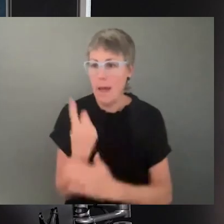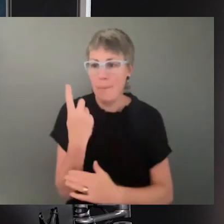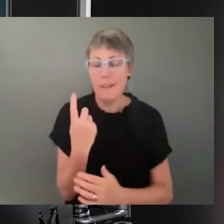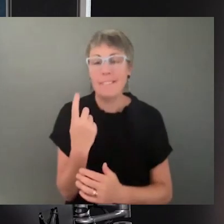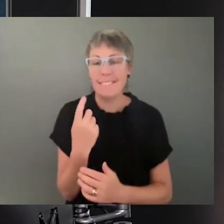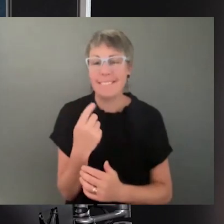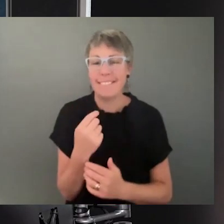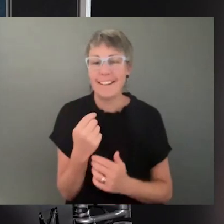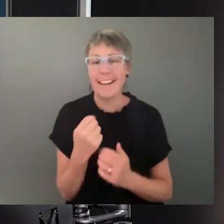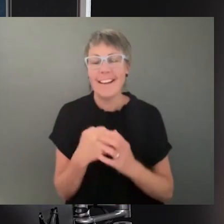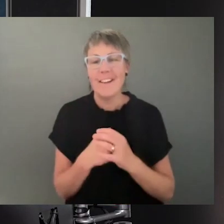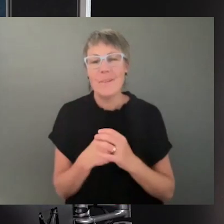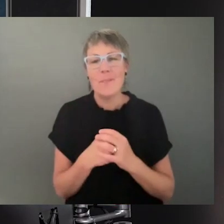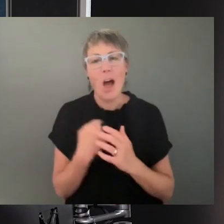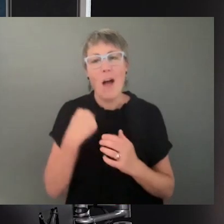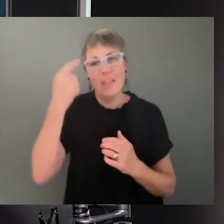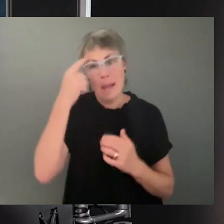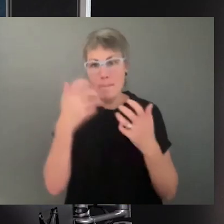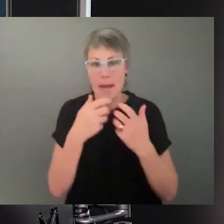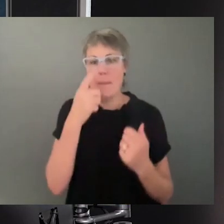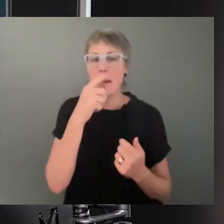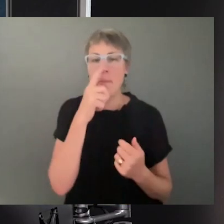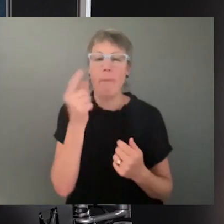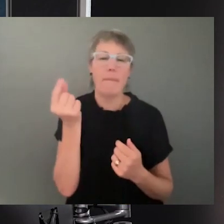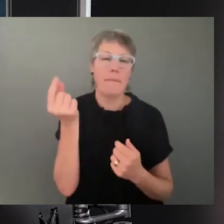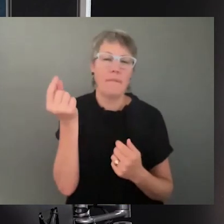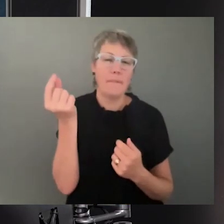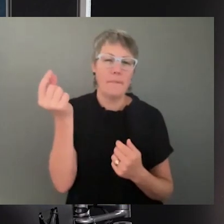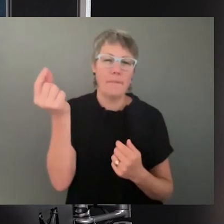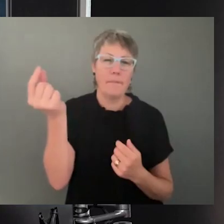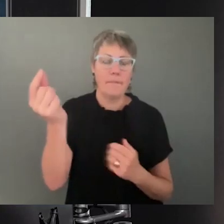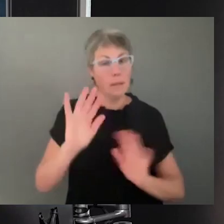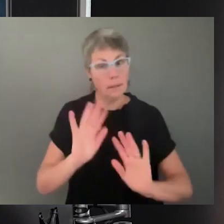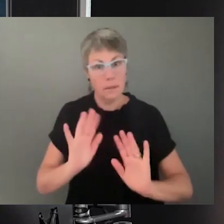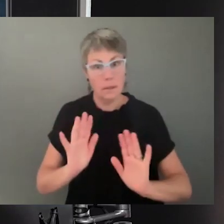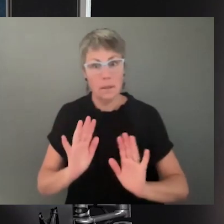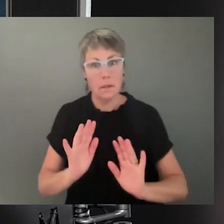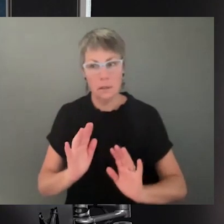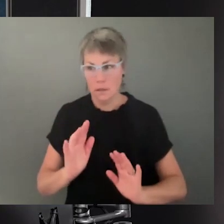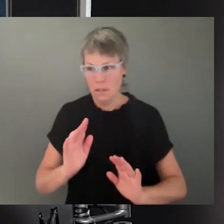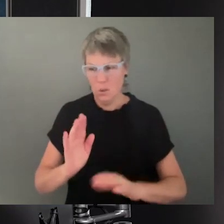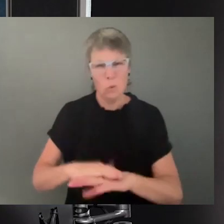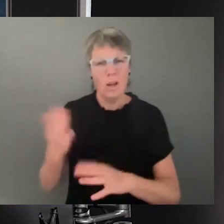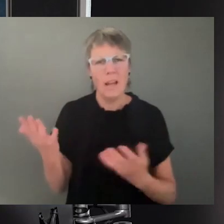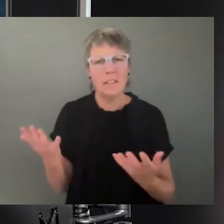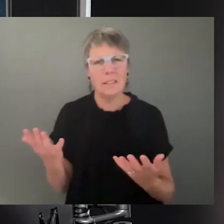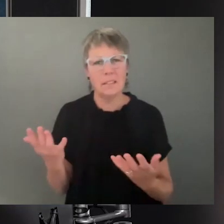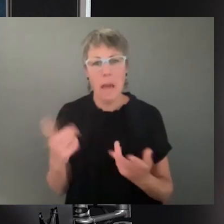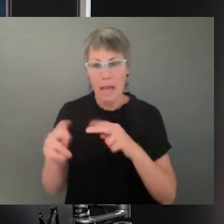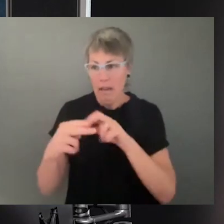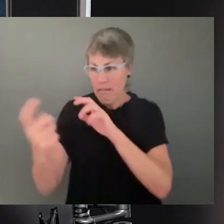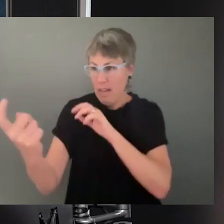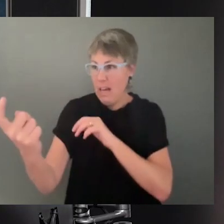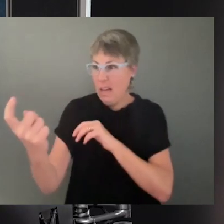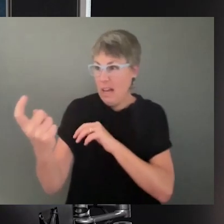public thinks that, or waits too long, I suppose, before they think about making an emergency plan. And waiting until the point of an